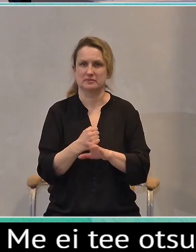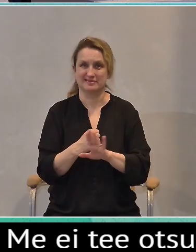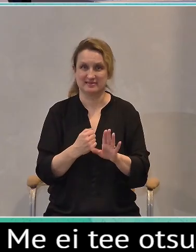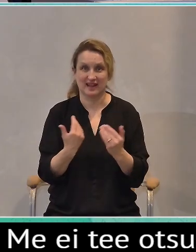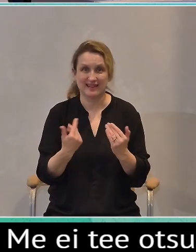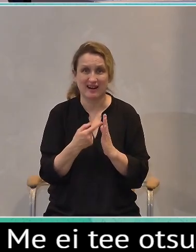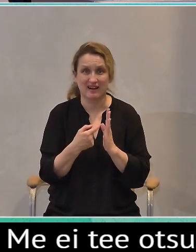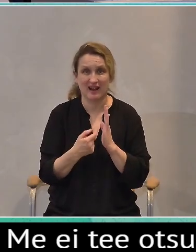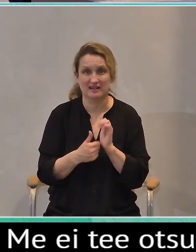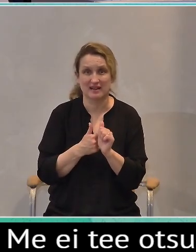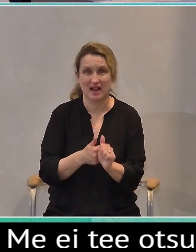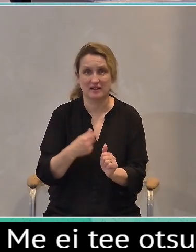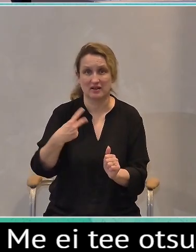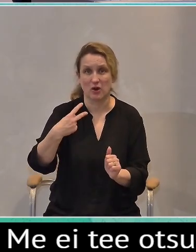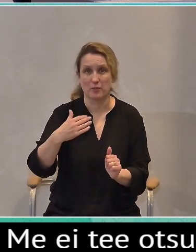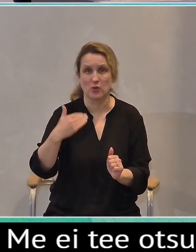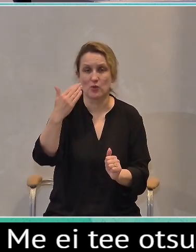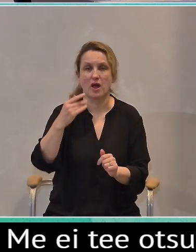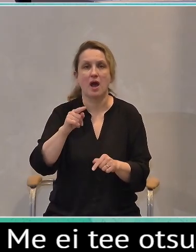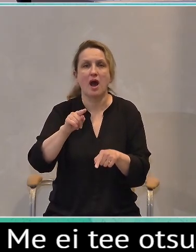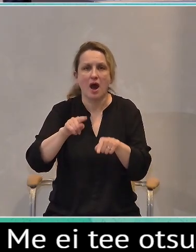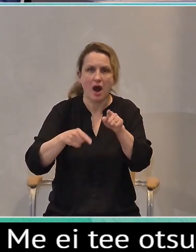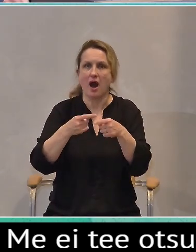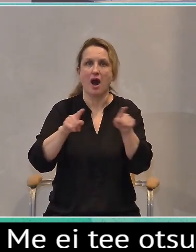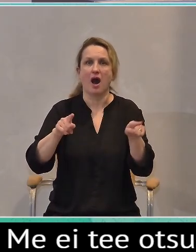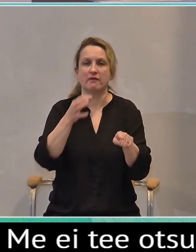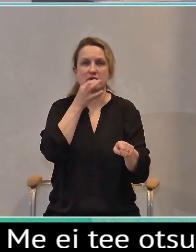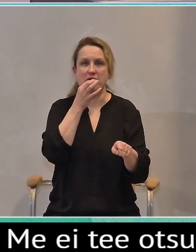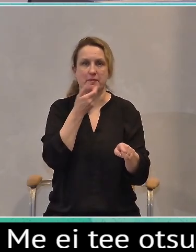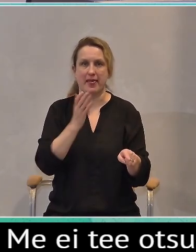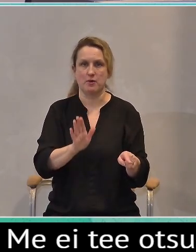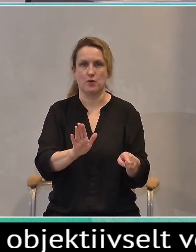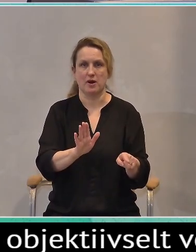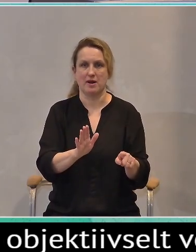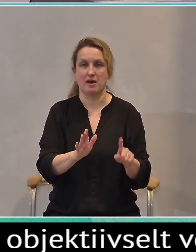We already mentioned the situation where there are